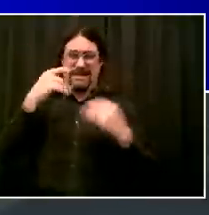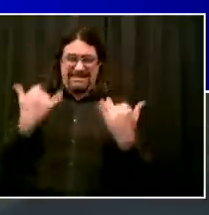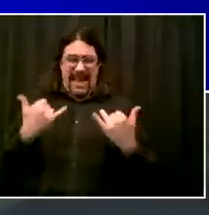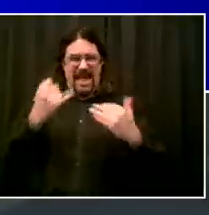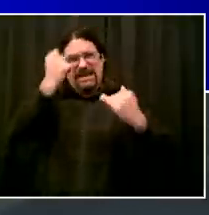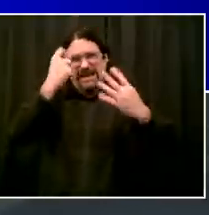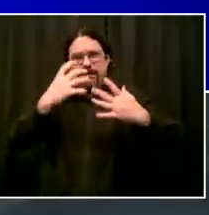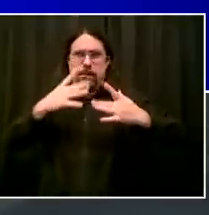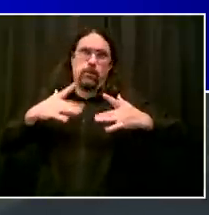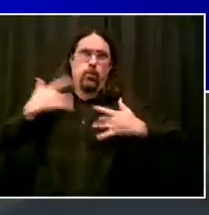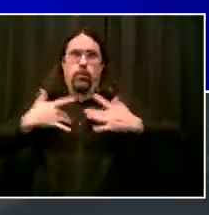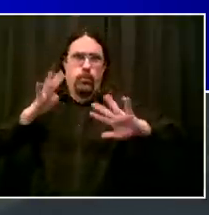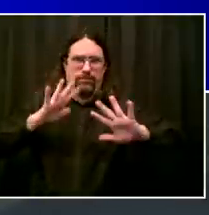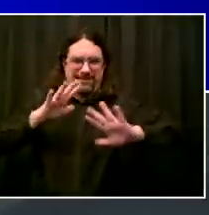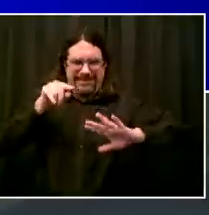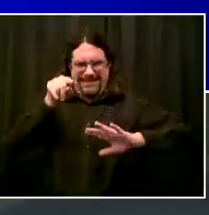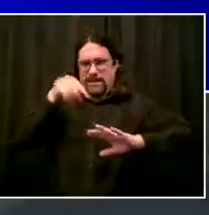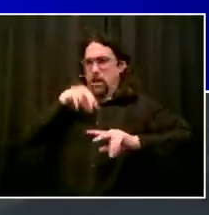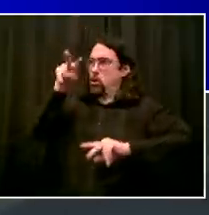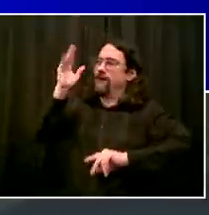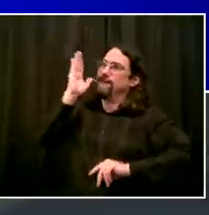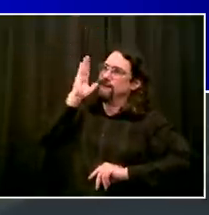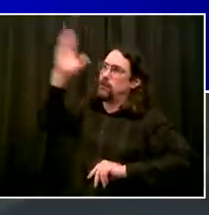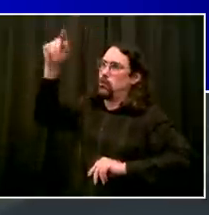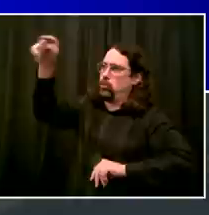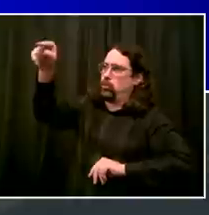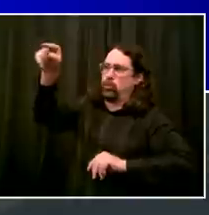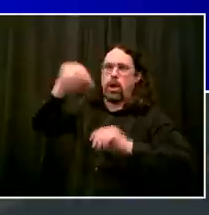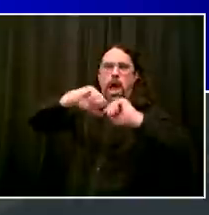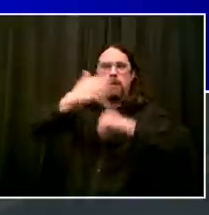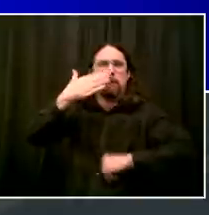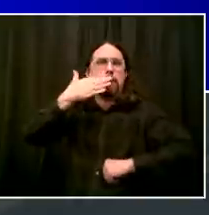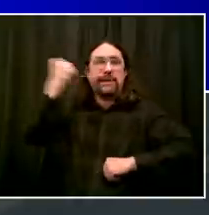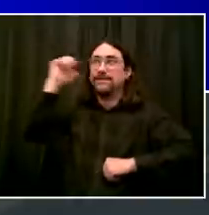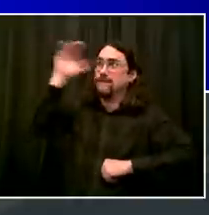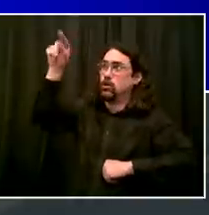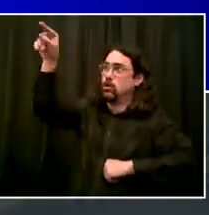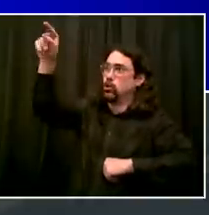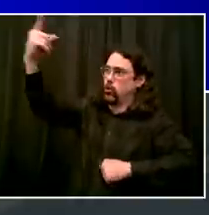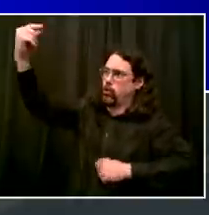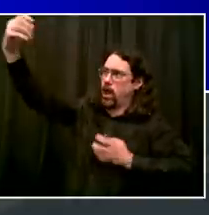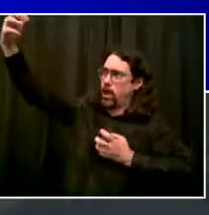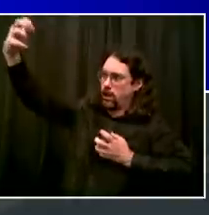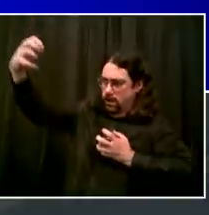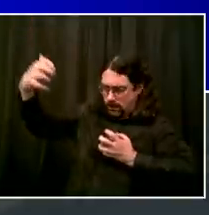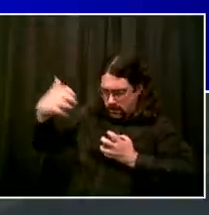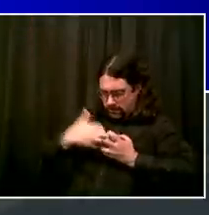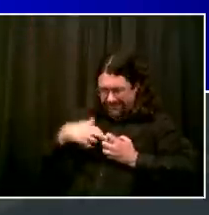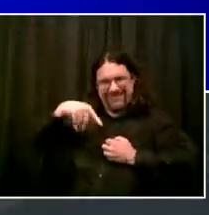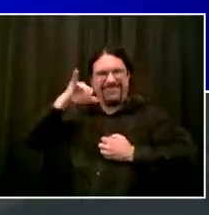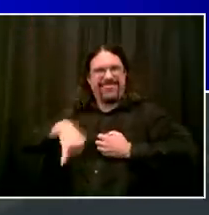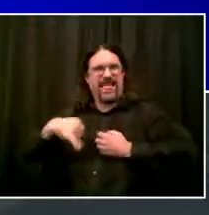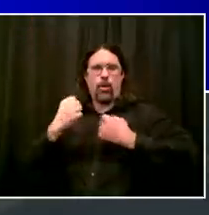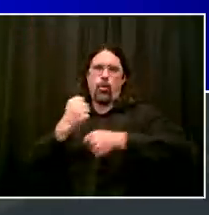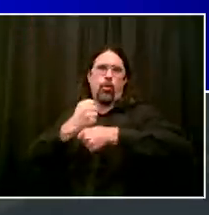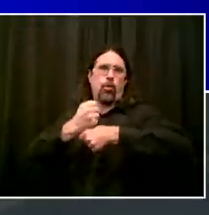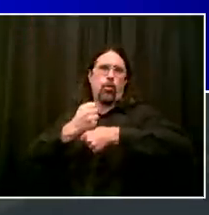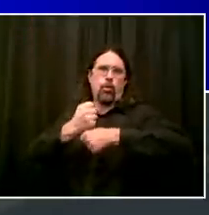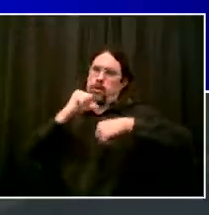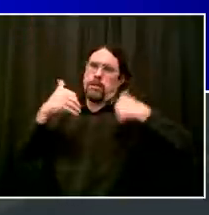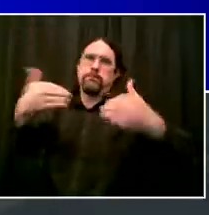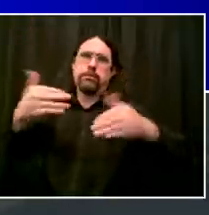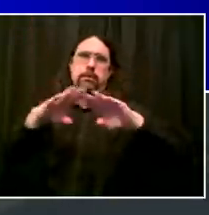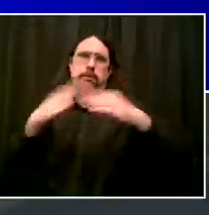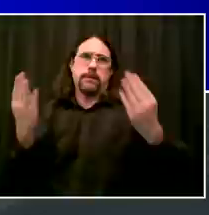time of restrictions, and most importantly, how do we keep saving lives? So I know it won't always be easy, but I'm going to